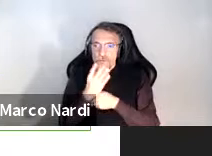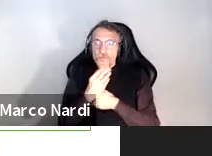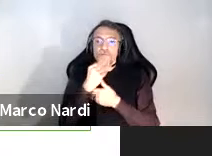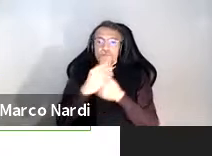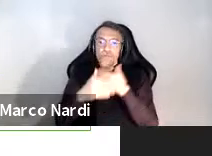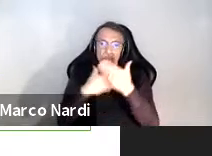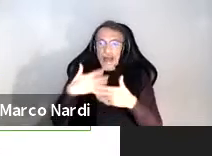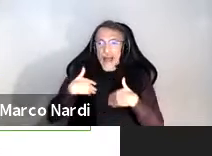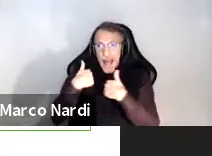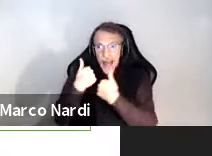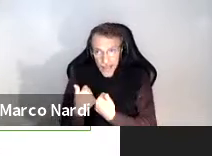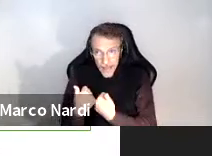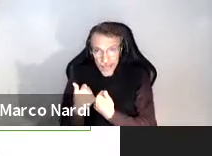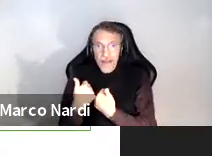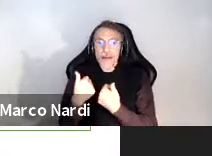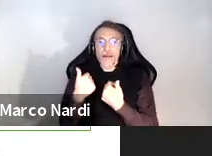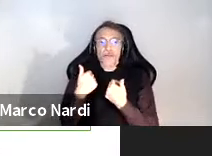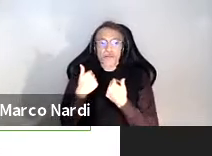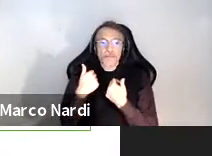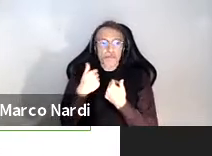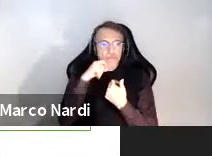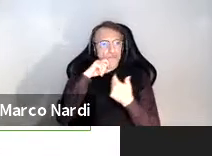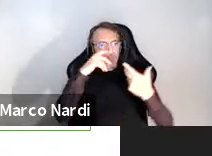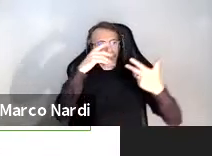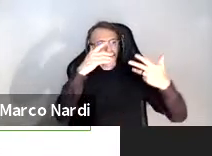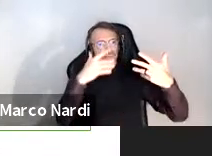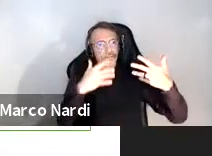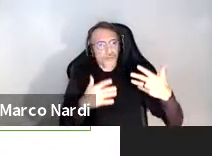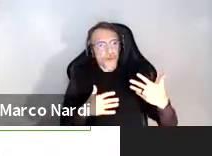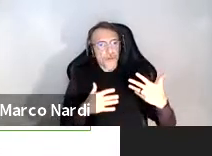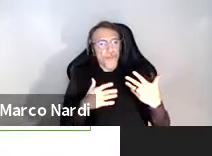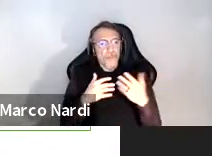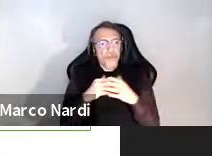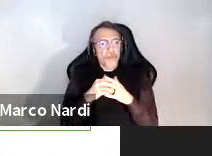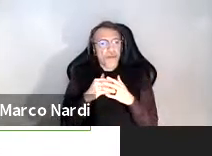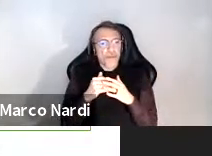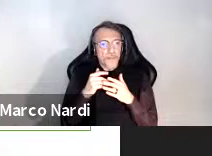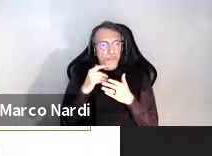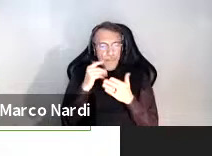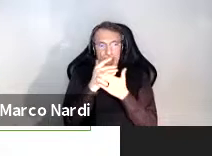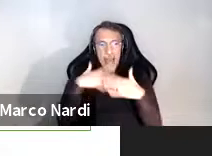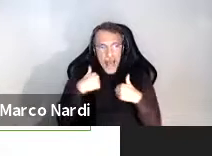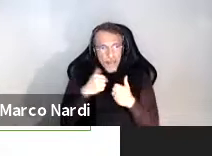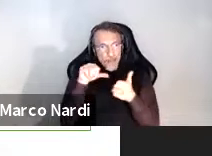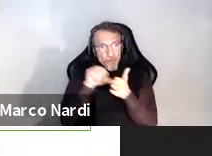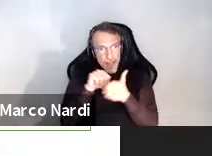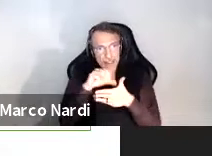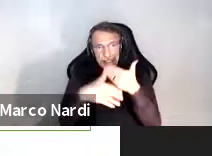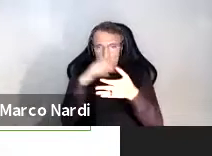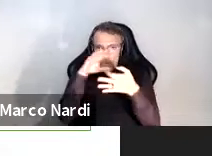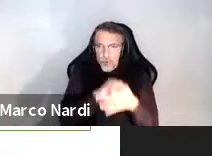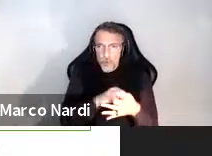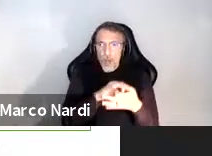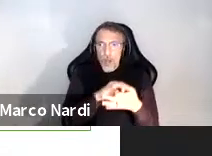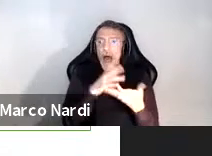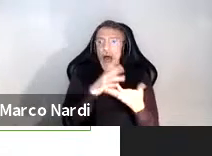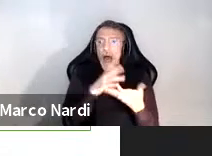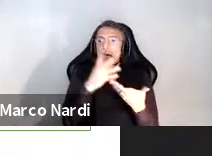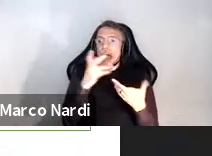health, suffered a lot, where other health-related matters that relate to Africa, such as